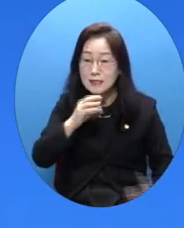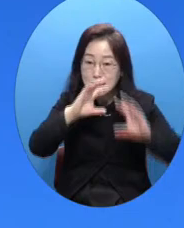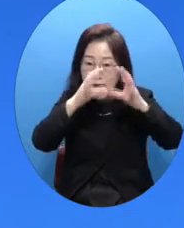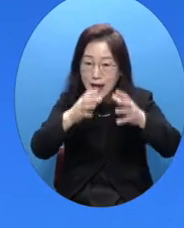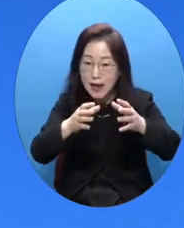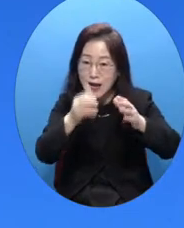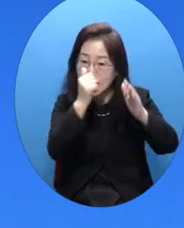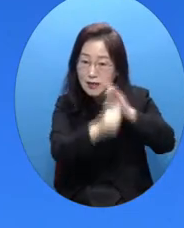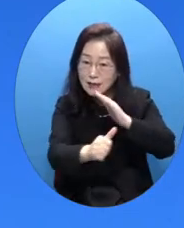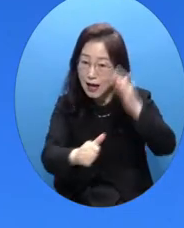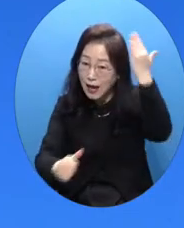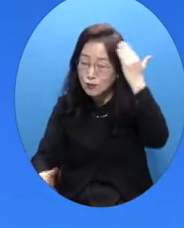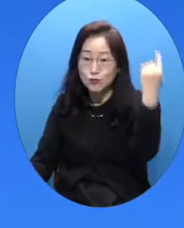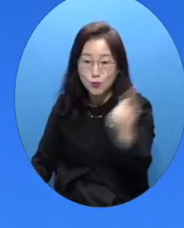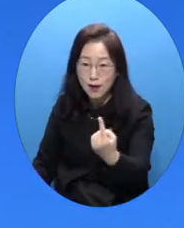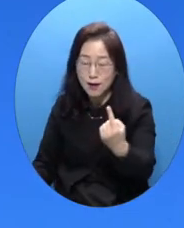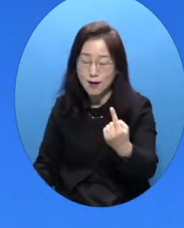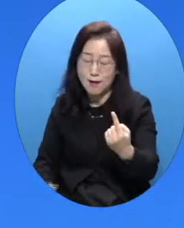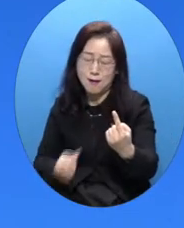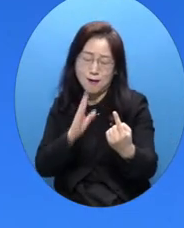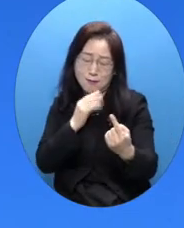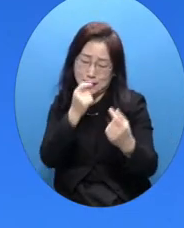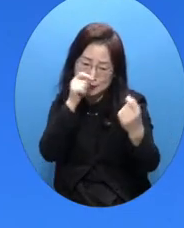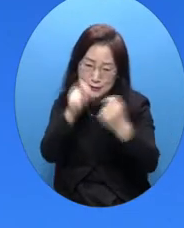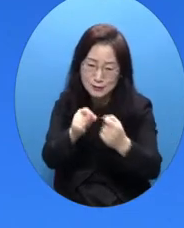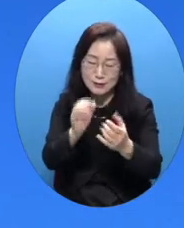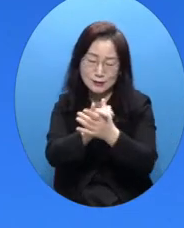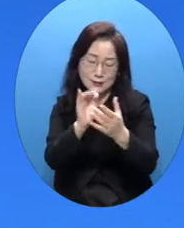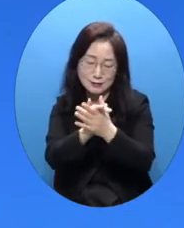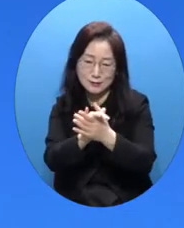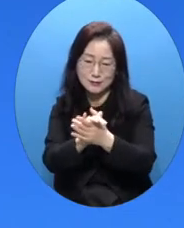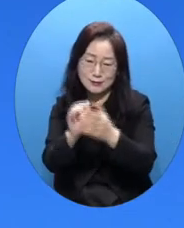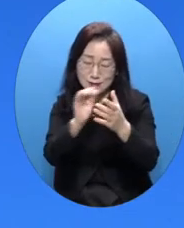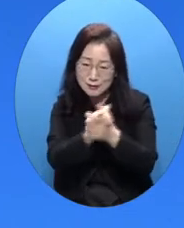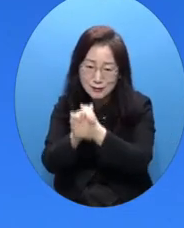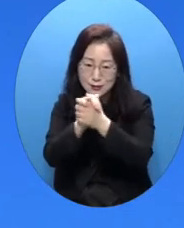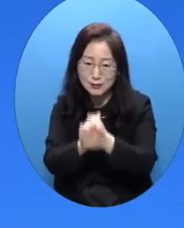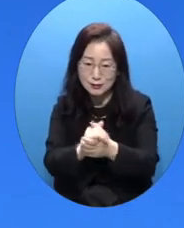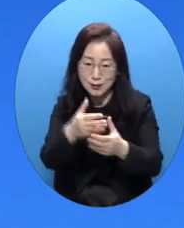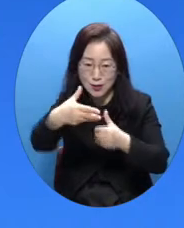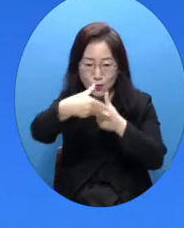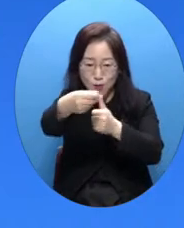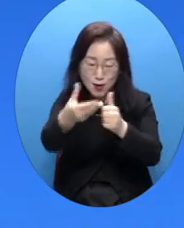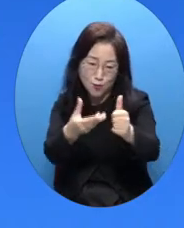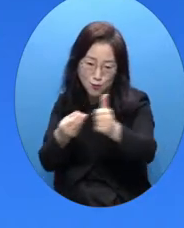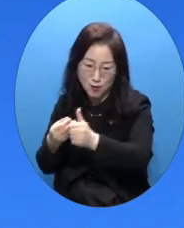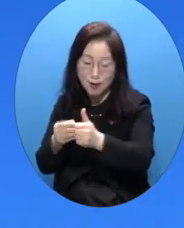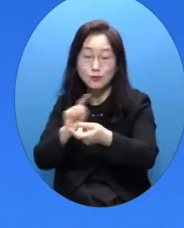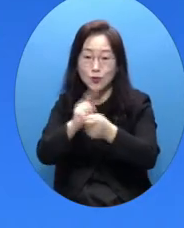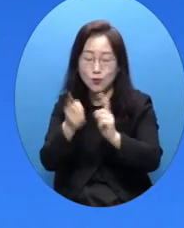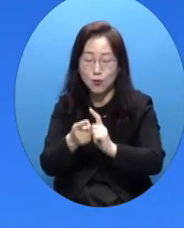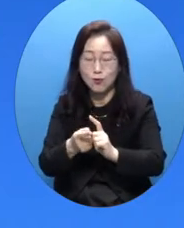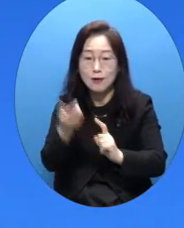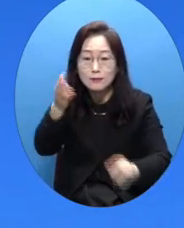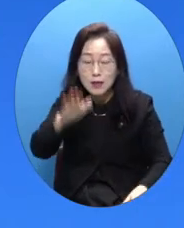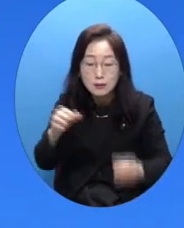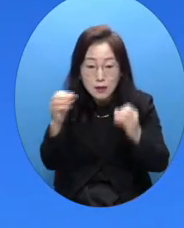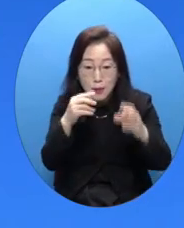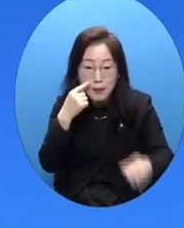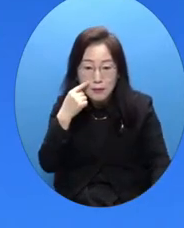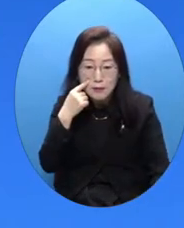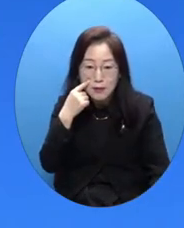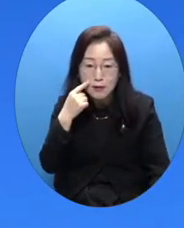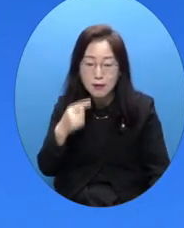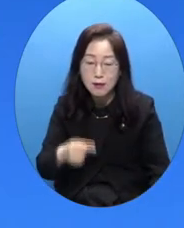know the ambassador of Israel I see him so often I went to even his house and had a meal together but he never